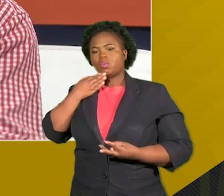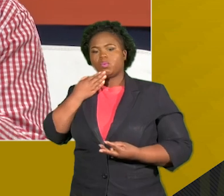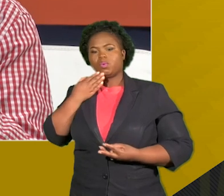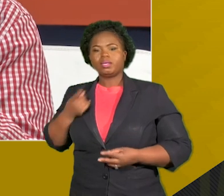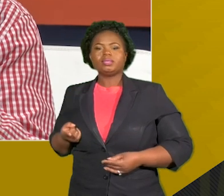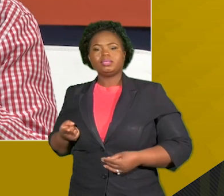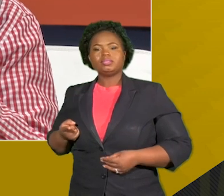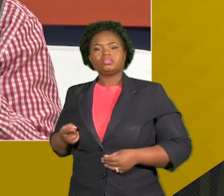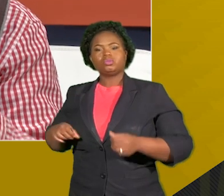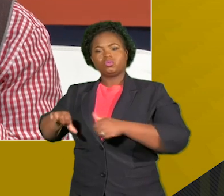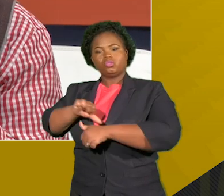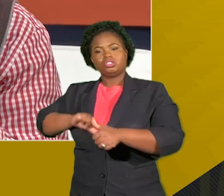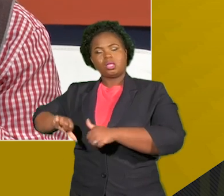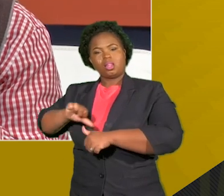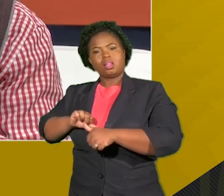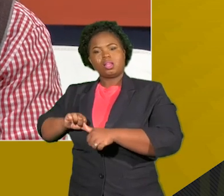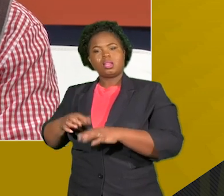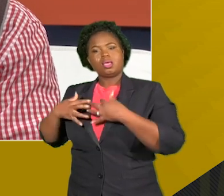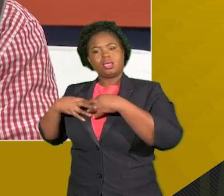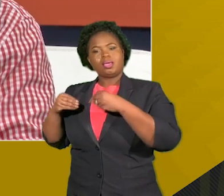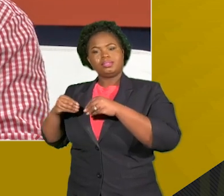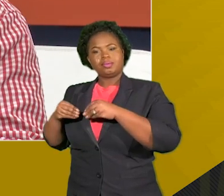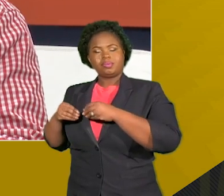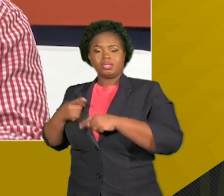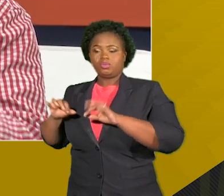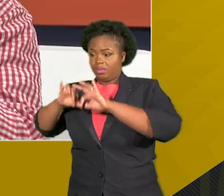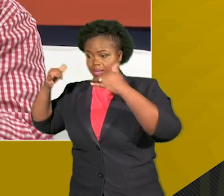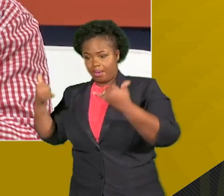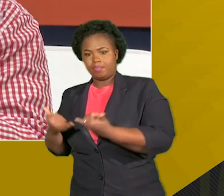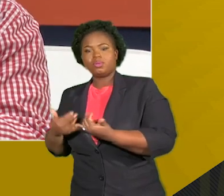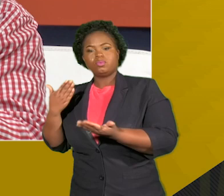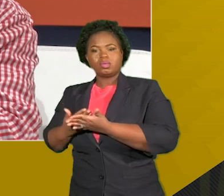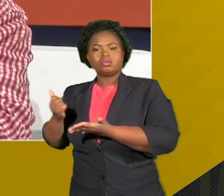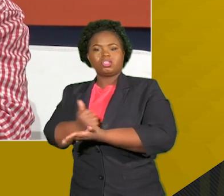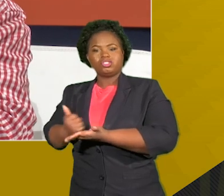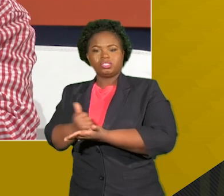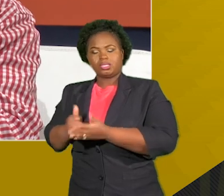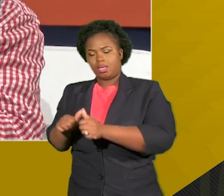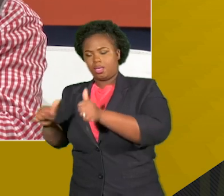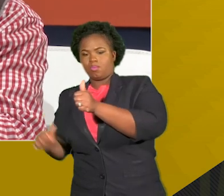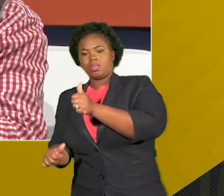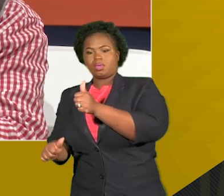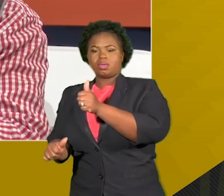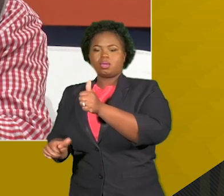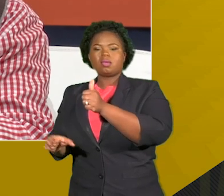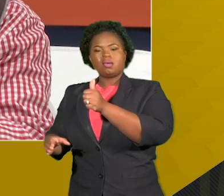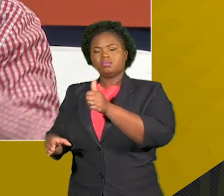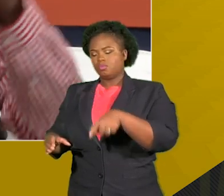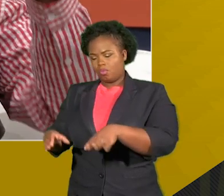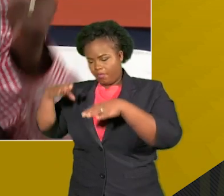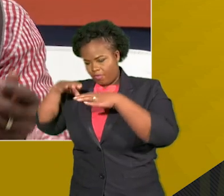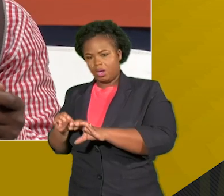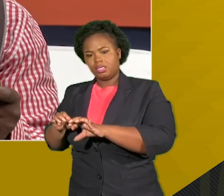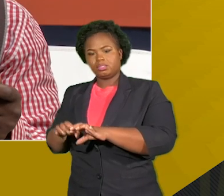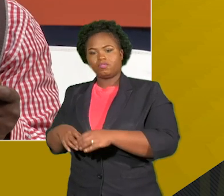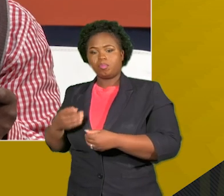category about my social entrepreneurs. So as a Daily Thetha company, you can also register a wing that will do nothing else, but from